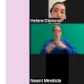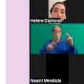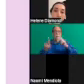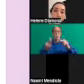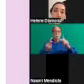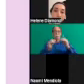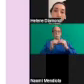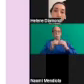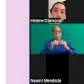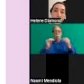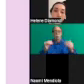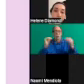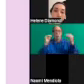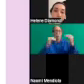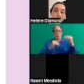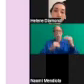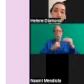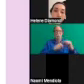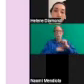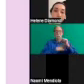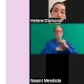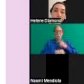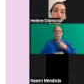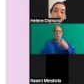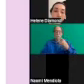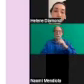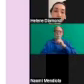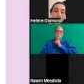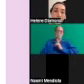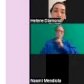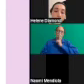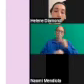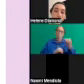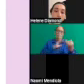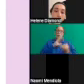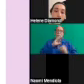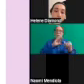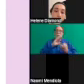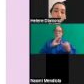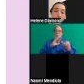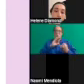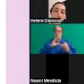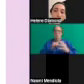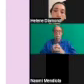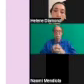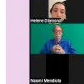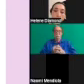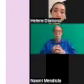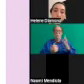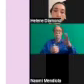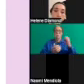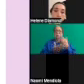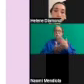risk of having isolation and loneliness. Of course, being excluded from